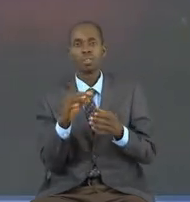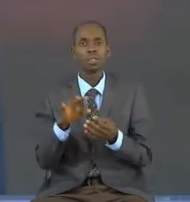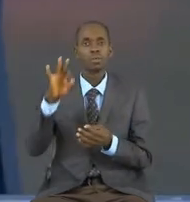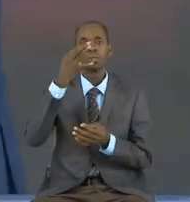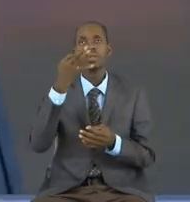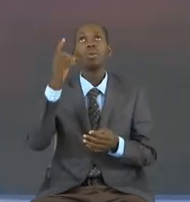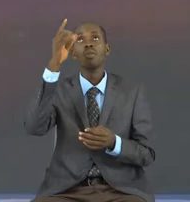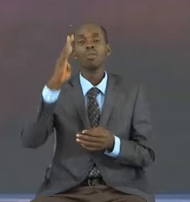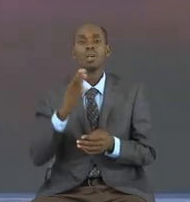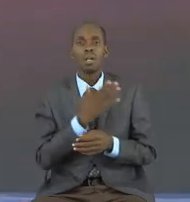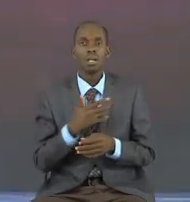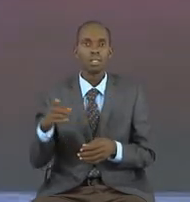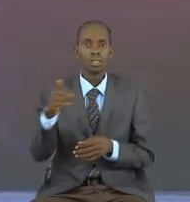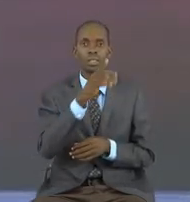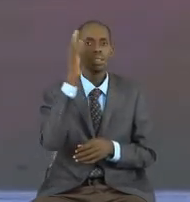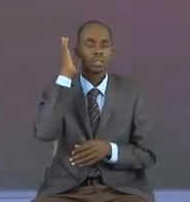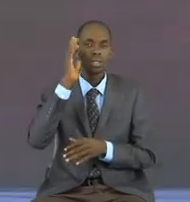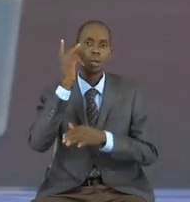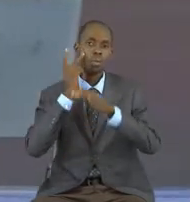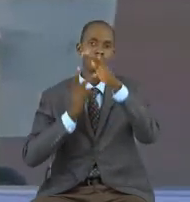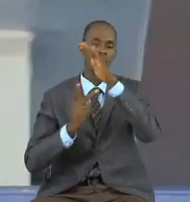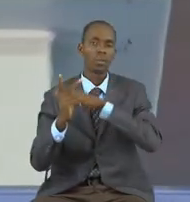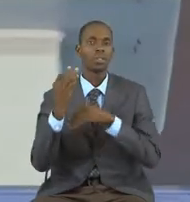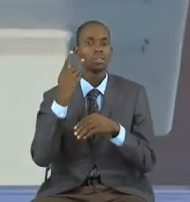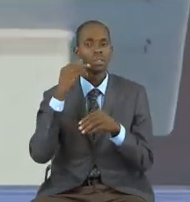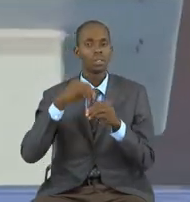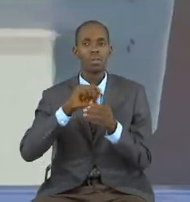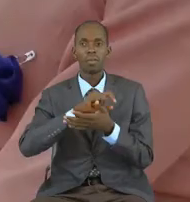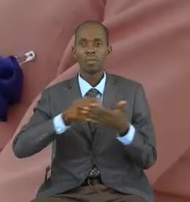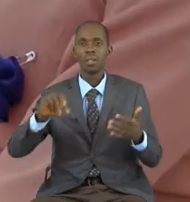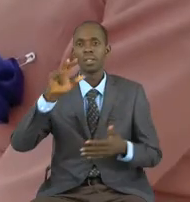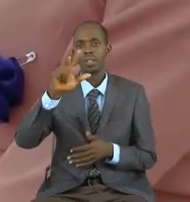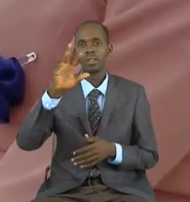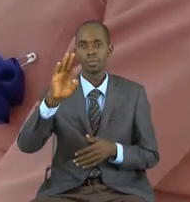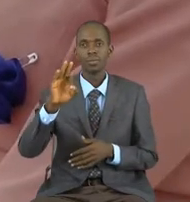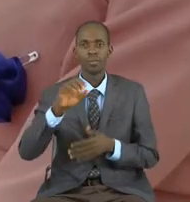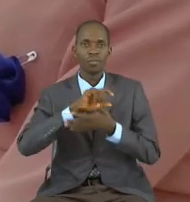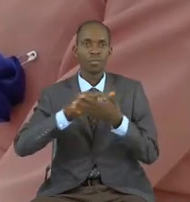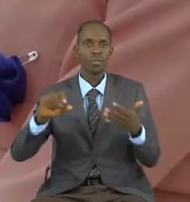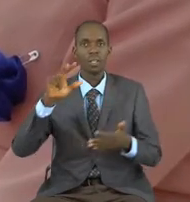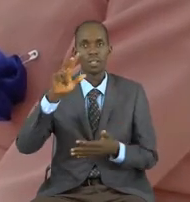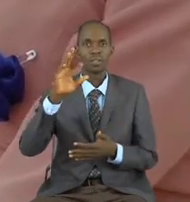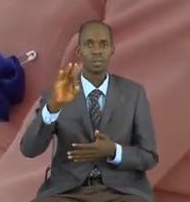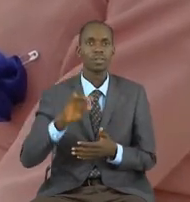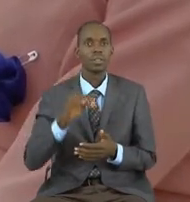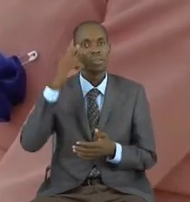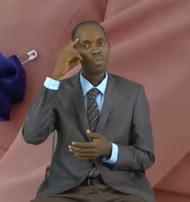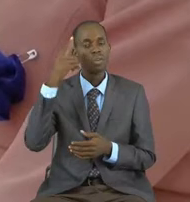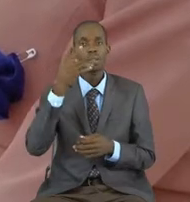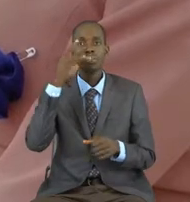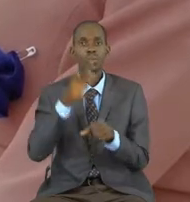shall prophesy. Look at verse 39. Verse 39, for the promise is unto